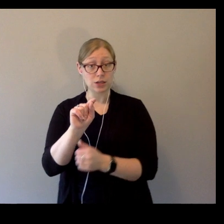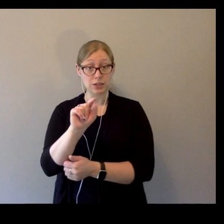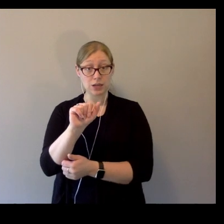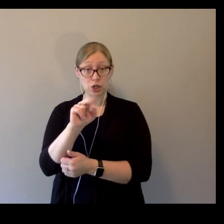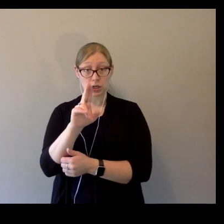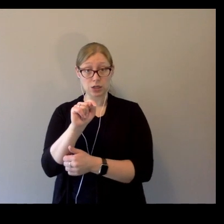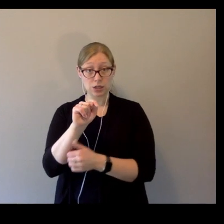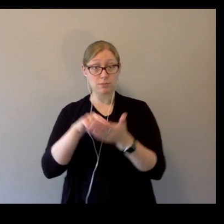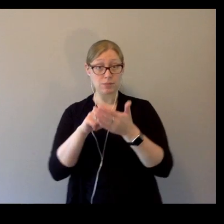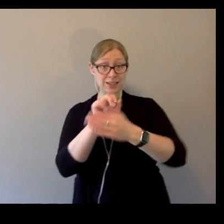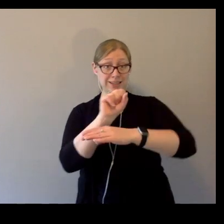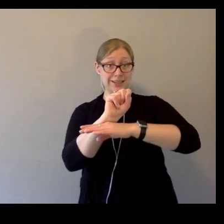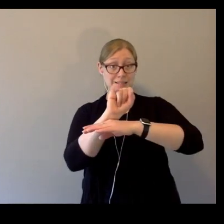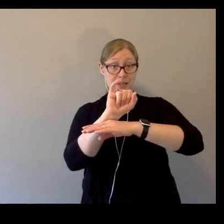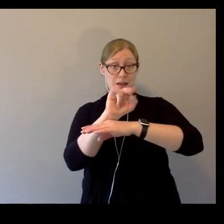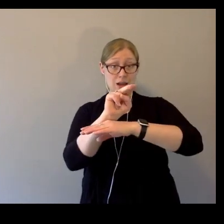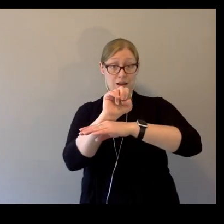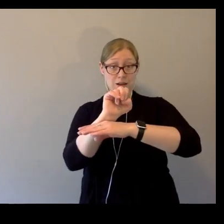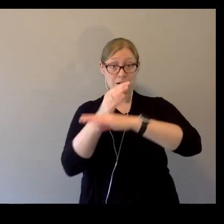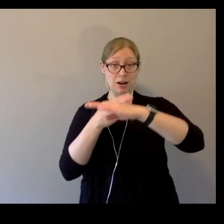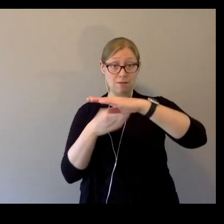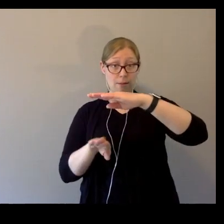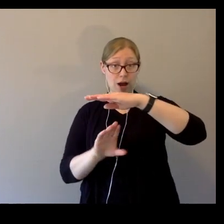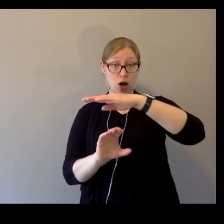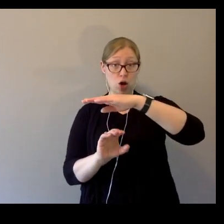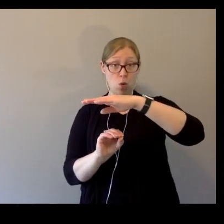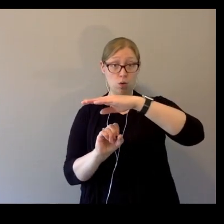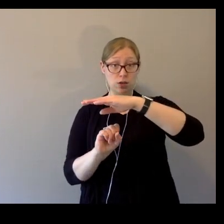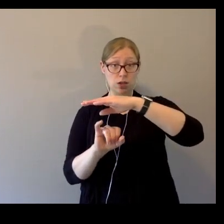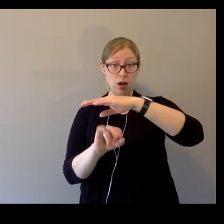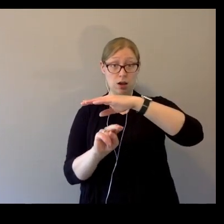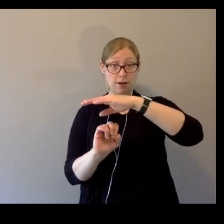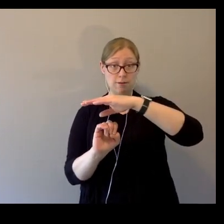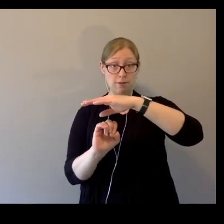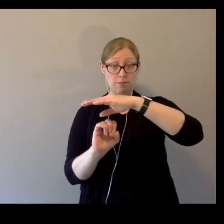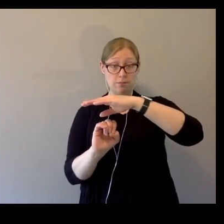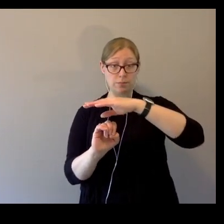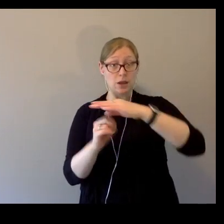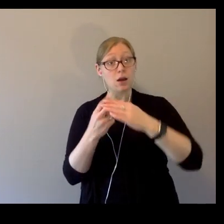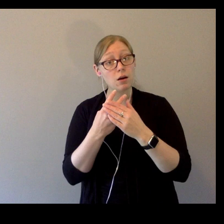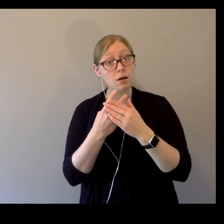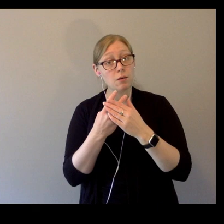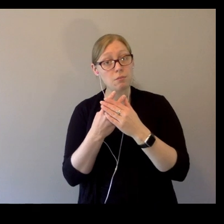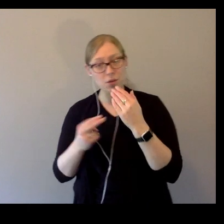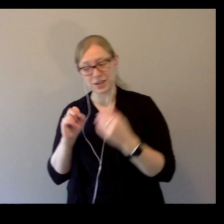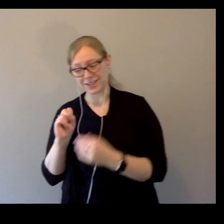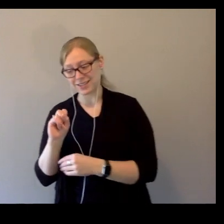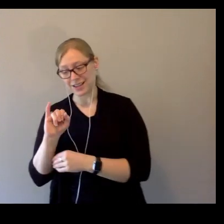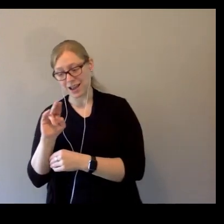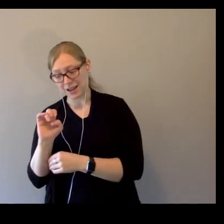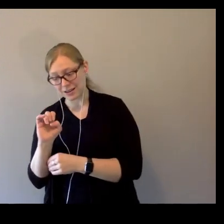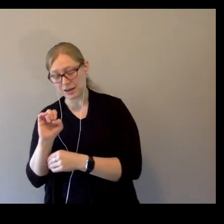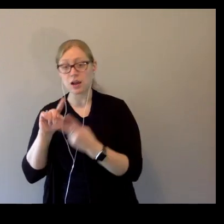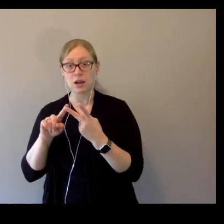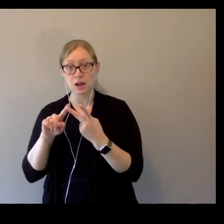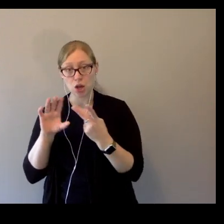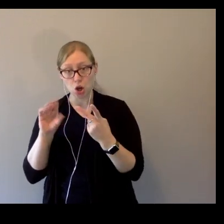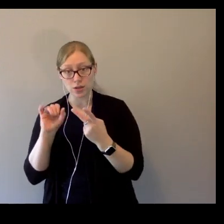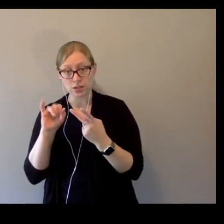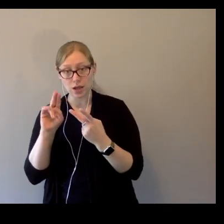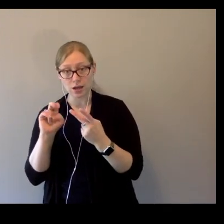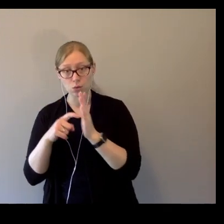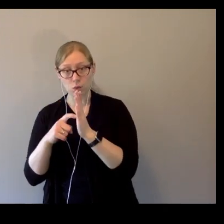divided by cosine, but we don't, remember, both sine and cosine use hypotenuse. We don't want that, but we saw that we could